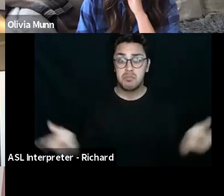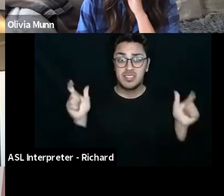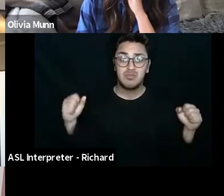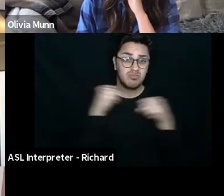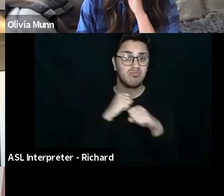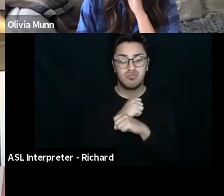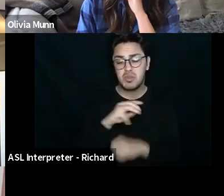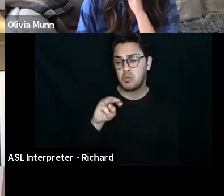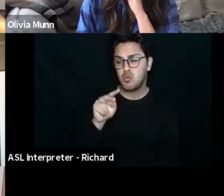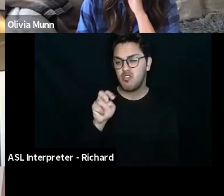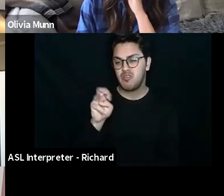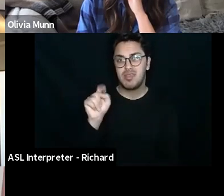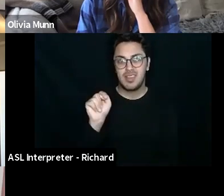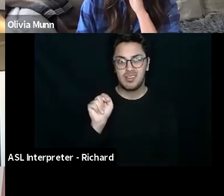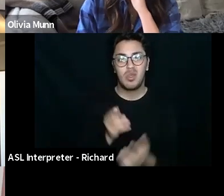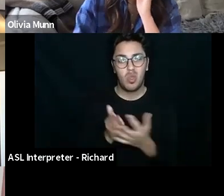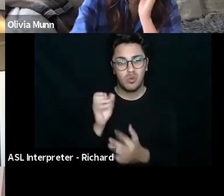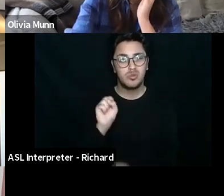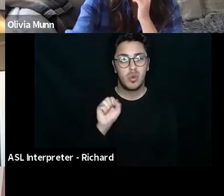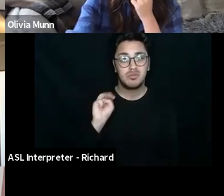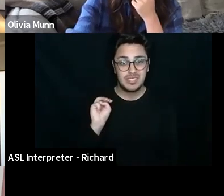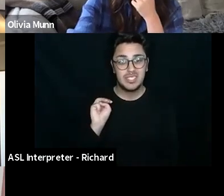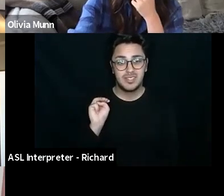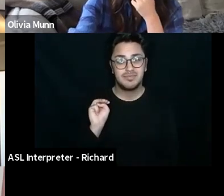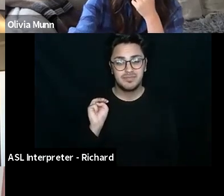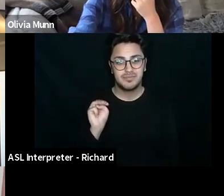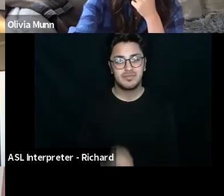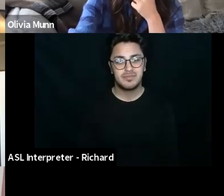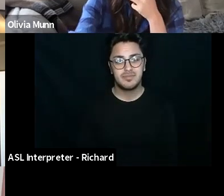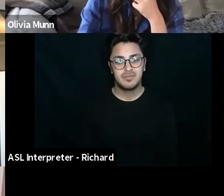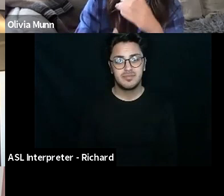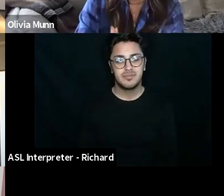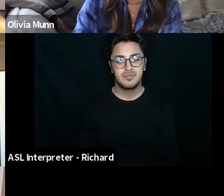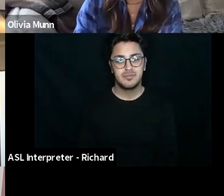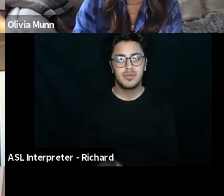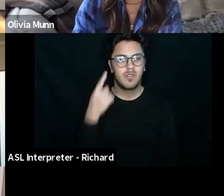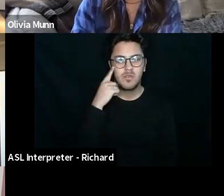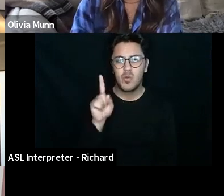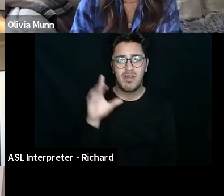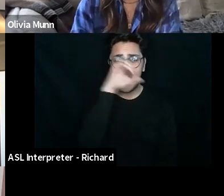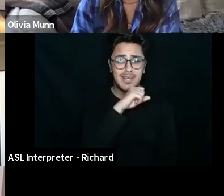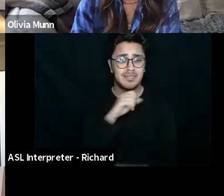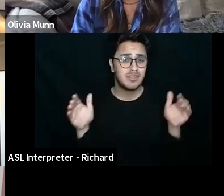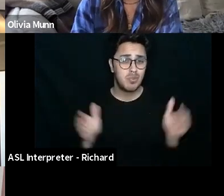purely through, I feel, our social media elements for, I guess, smaller communities of